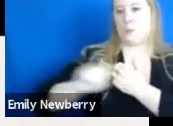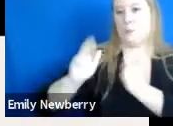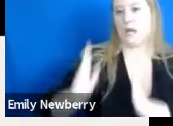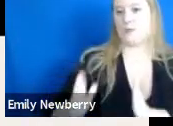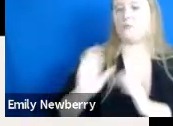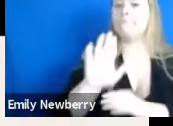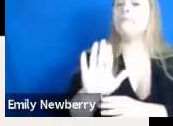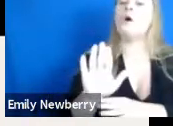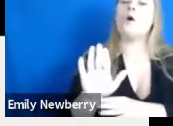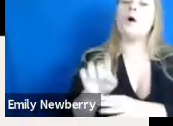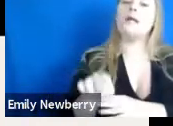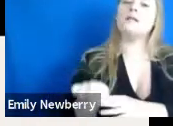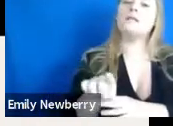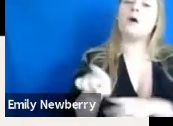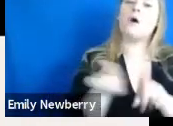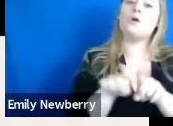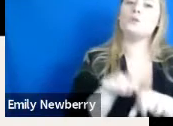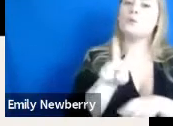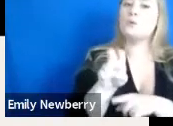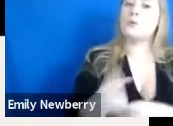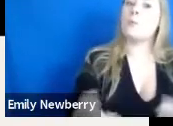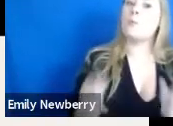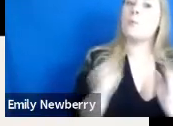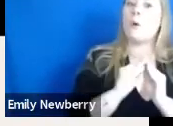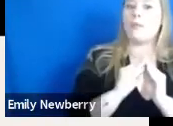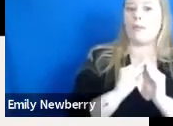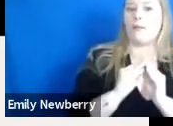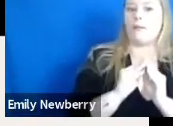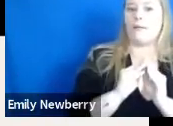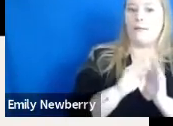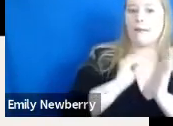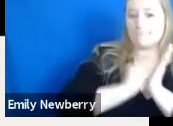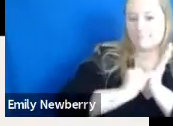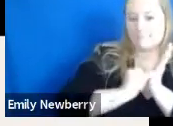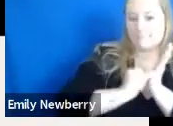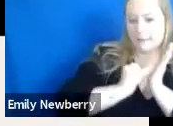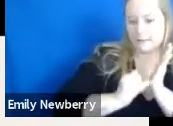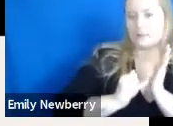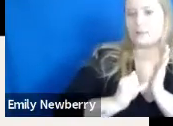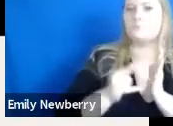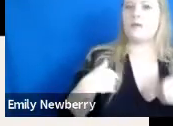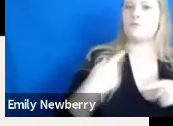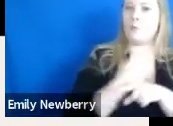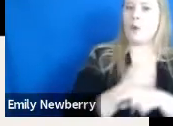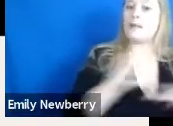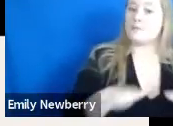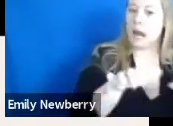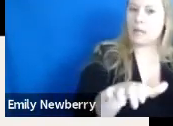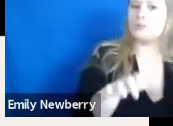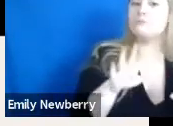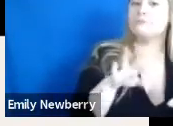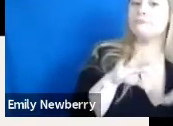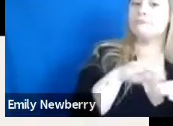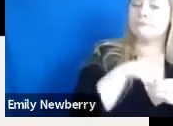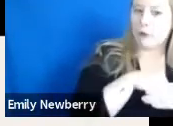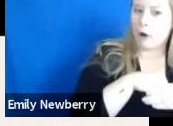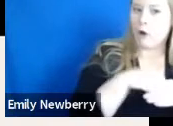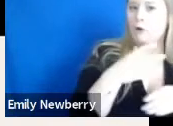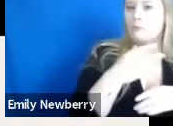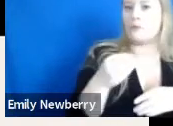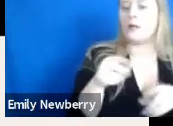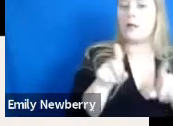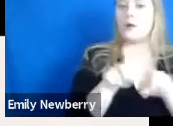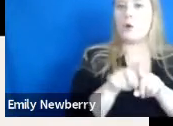include more than 200 site investigations, dozens of which received corrective action, such as the provision of safe drinking